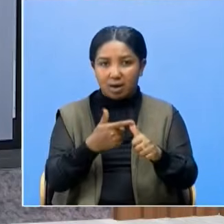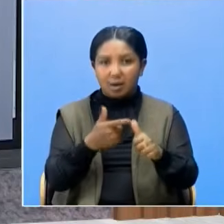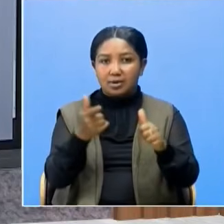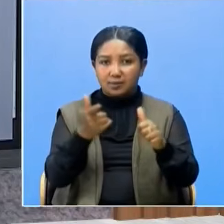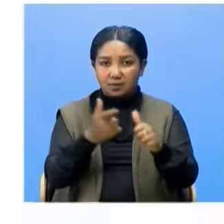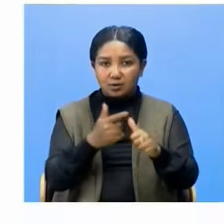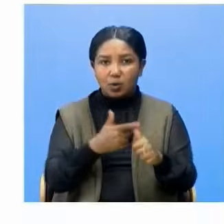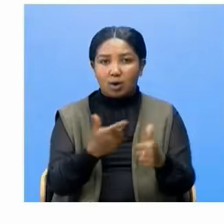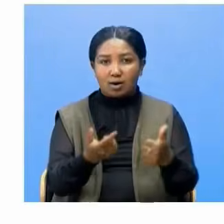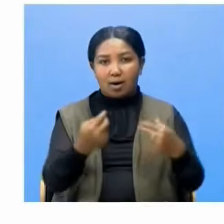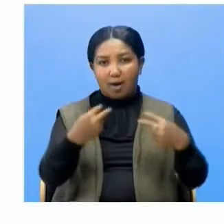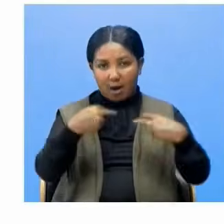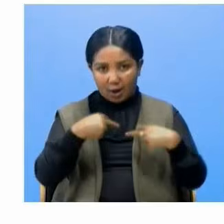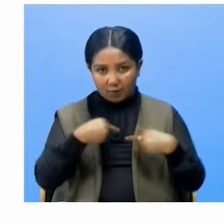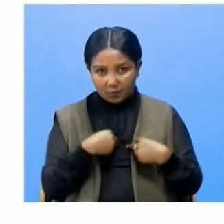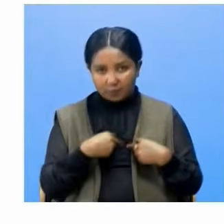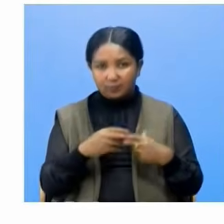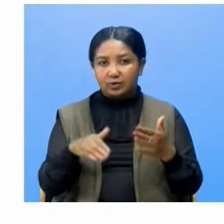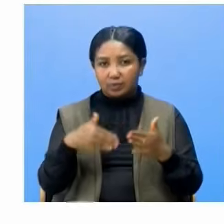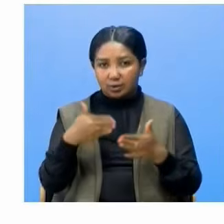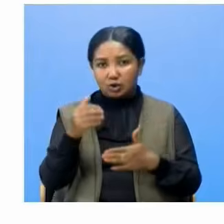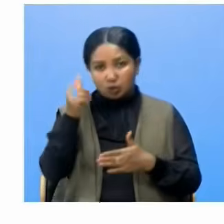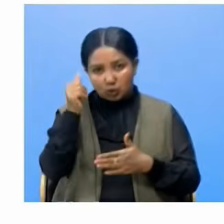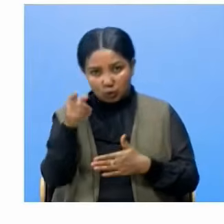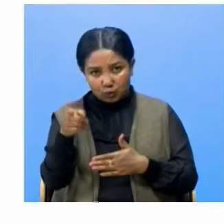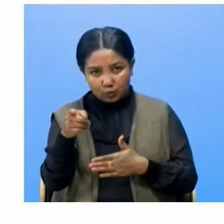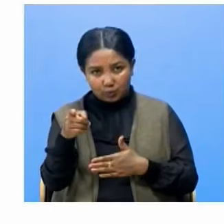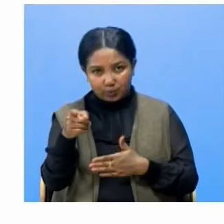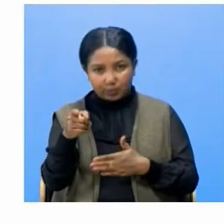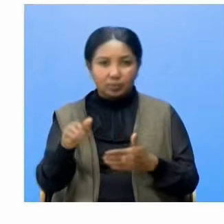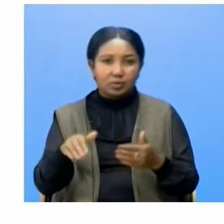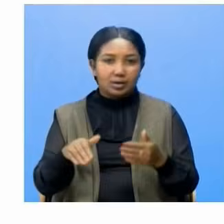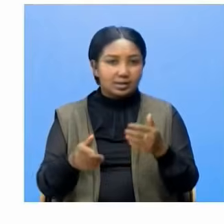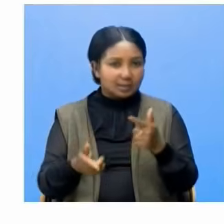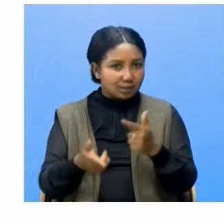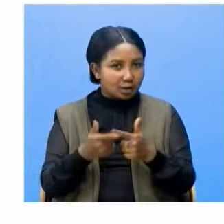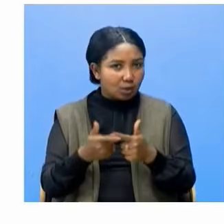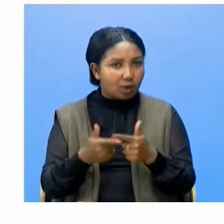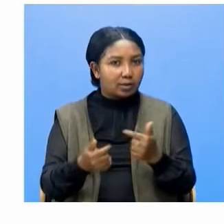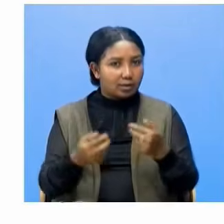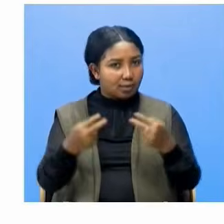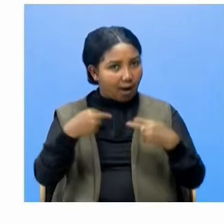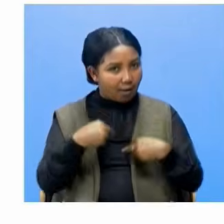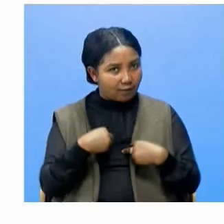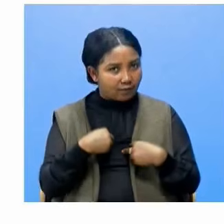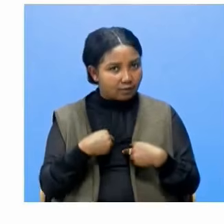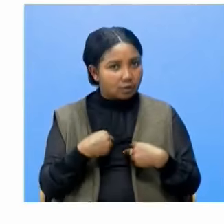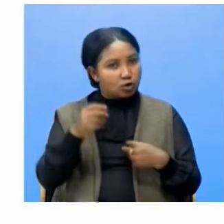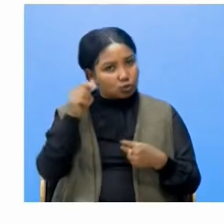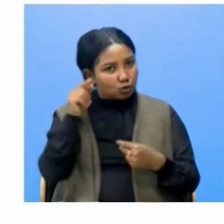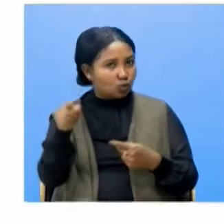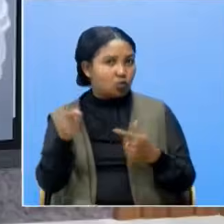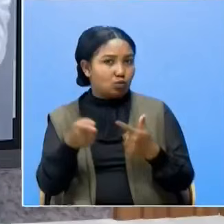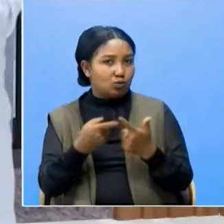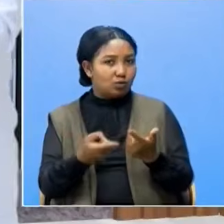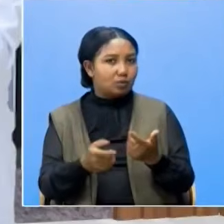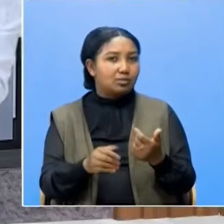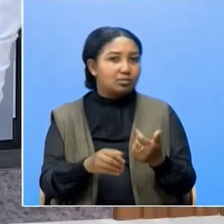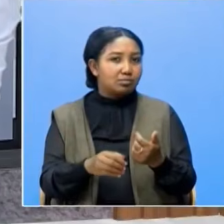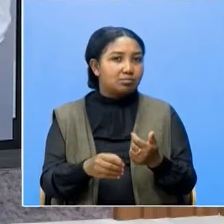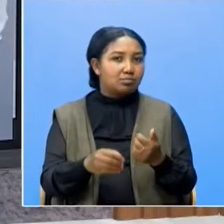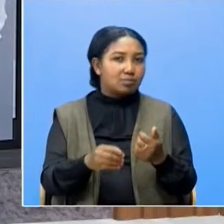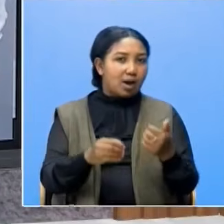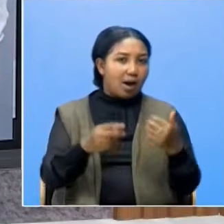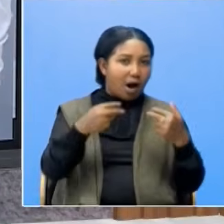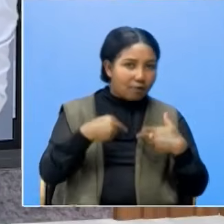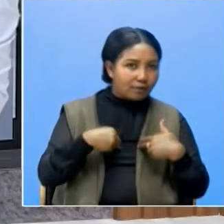one, have, then you. The second one, again, have, you. There comes